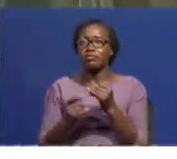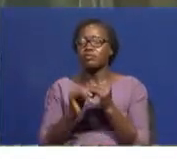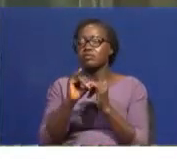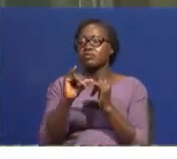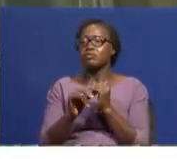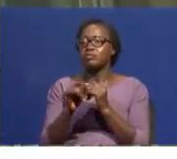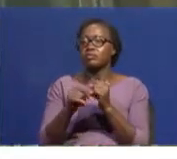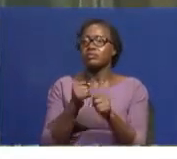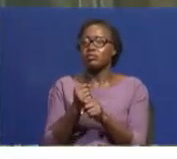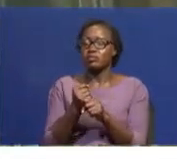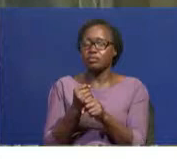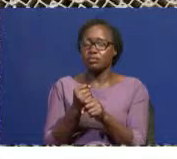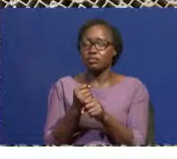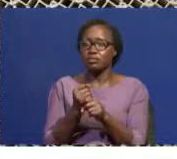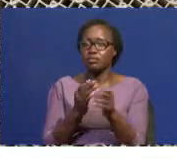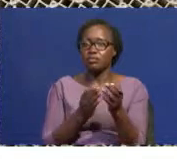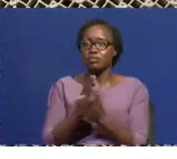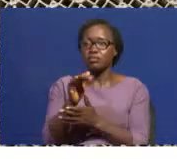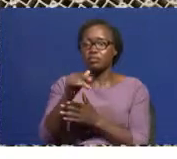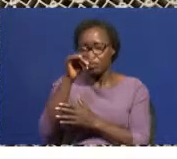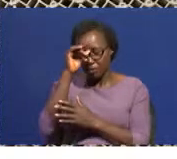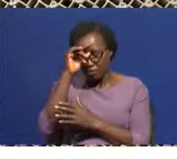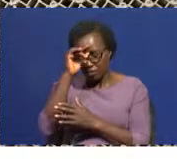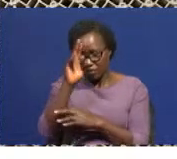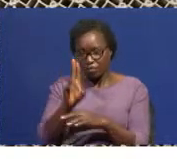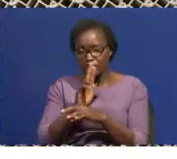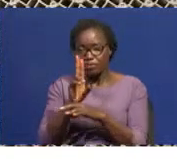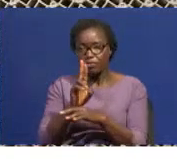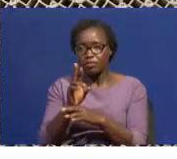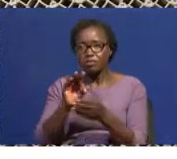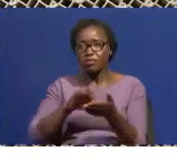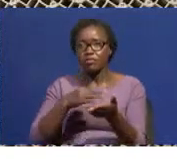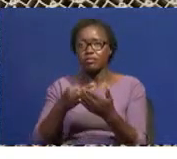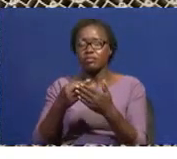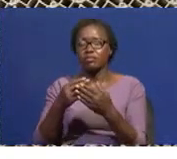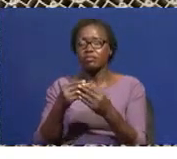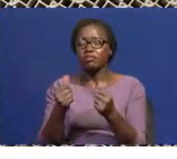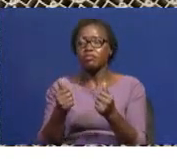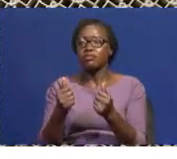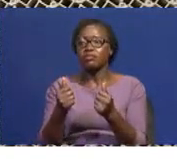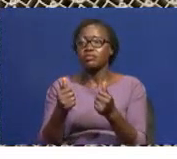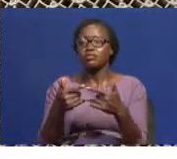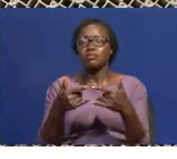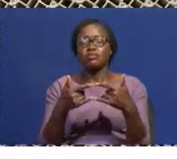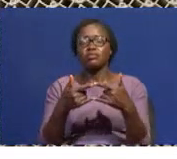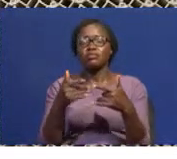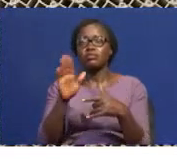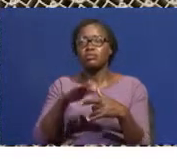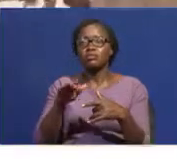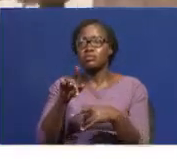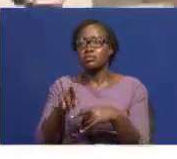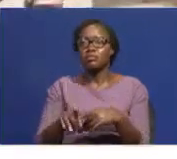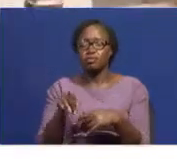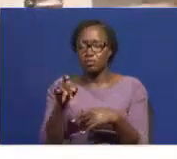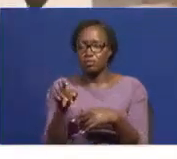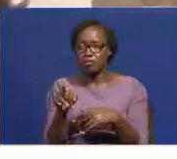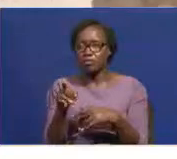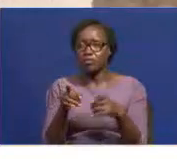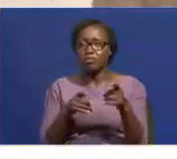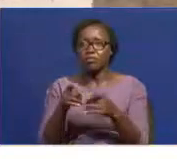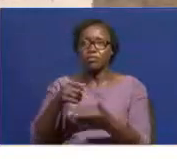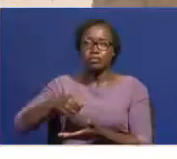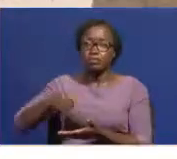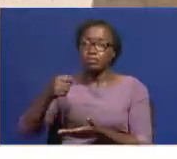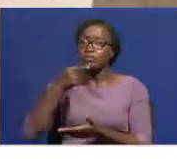this year. This would ensure the government utilizes its funds to address shortfalls in areas of need. The Control